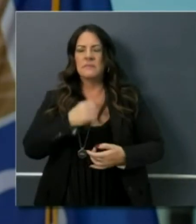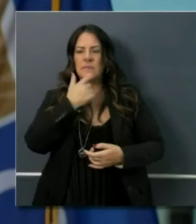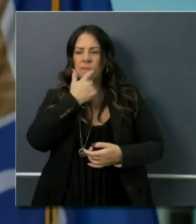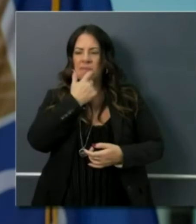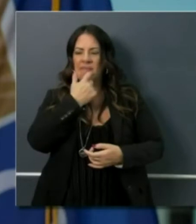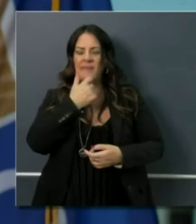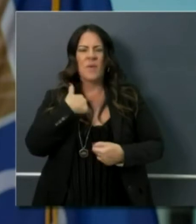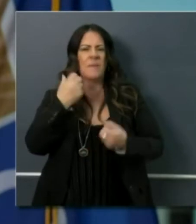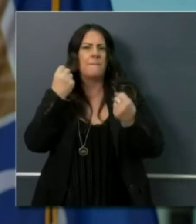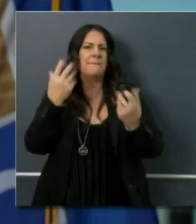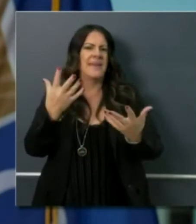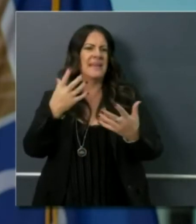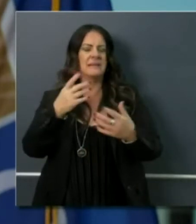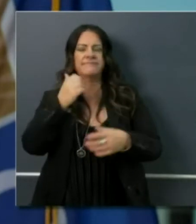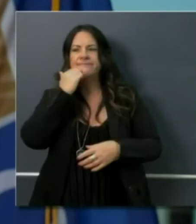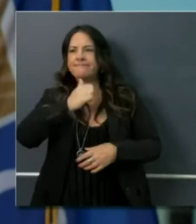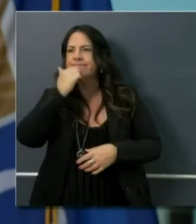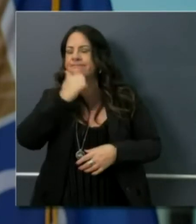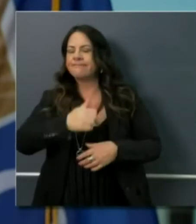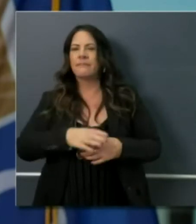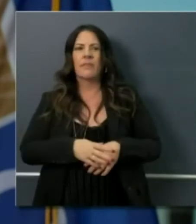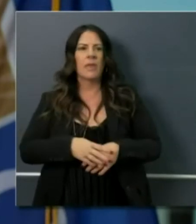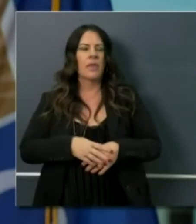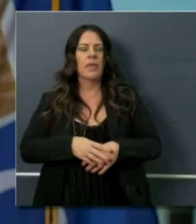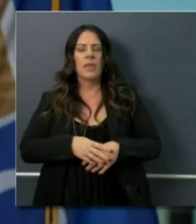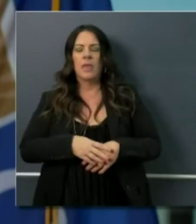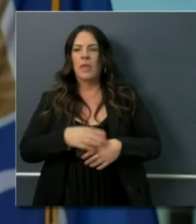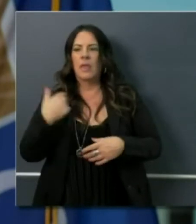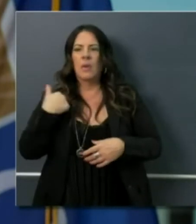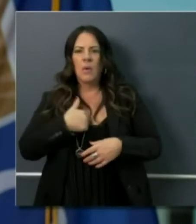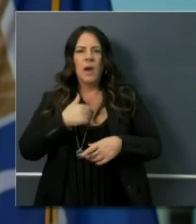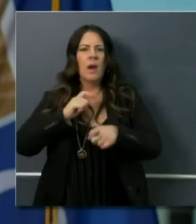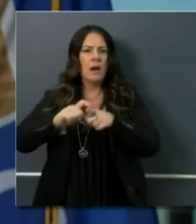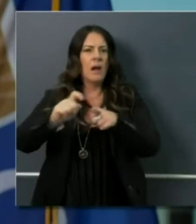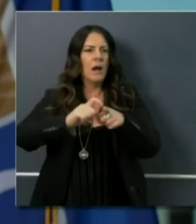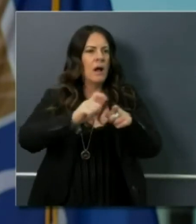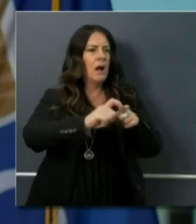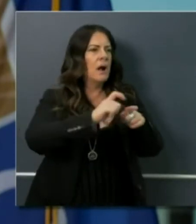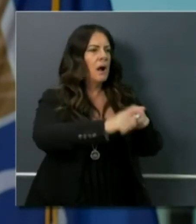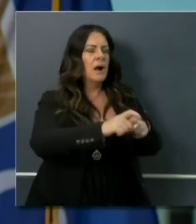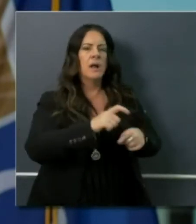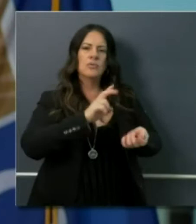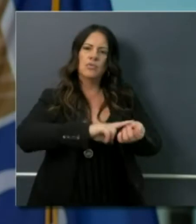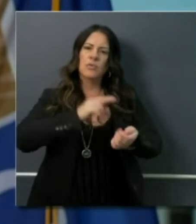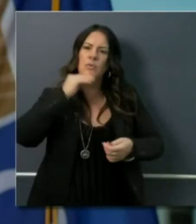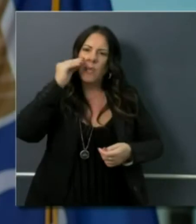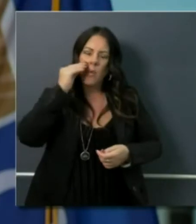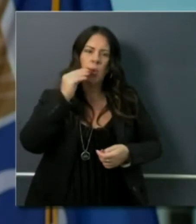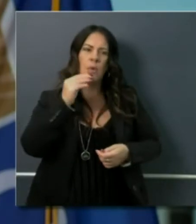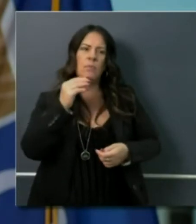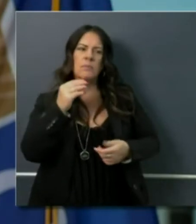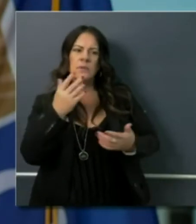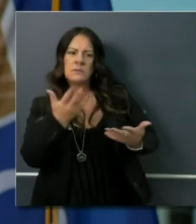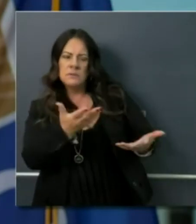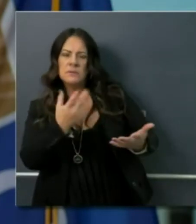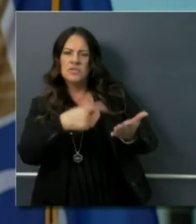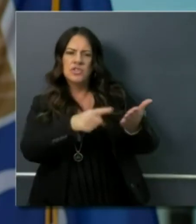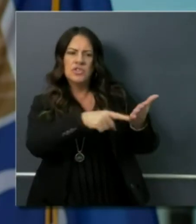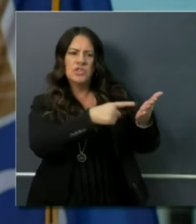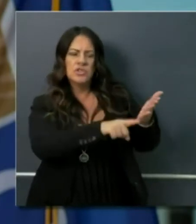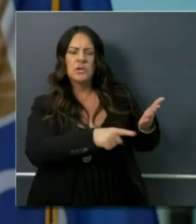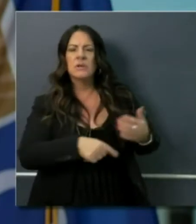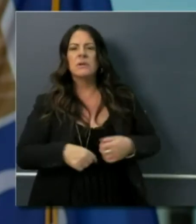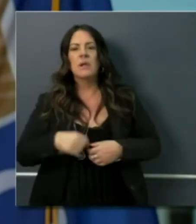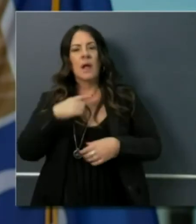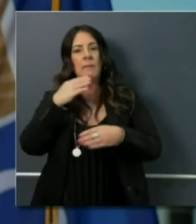field offices every single day are calling every single nursing facility in the state of California. Let me give you a proof